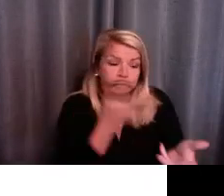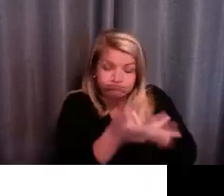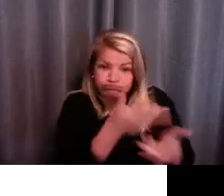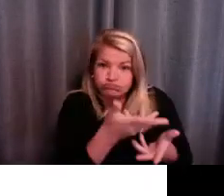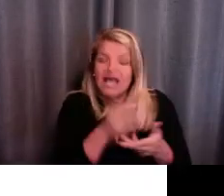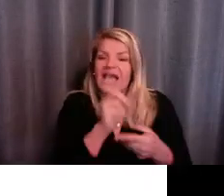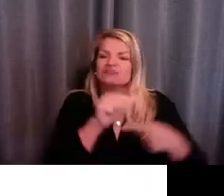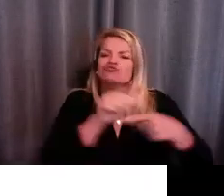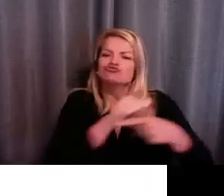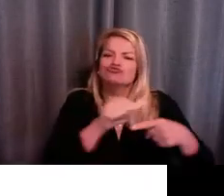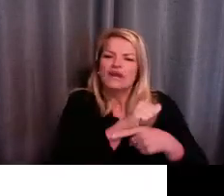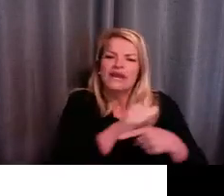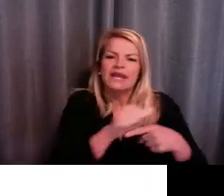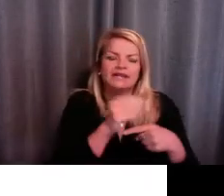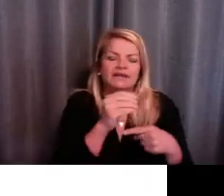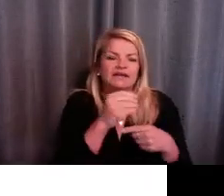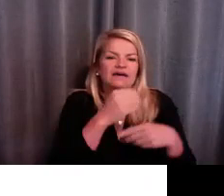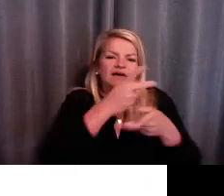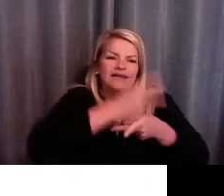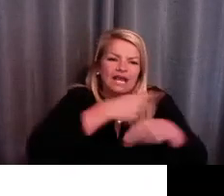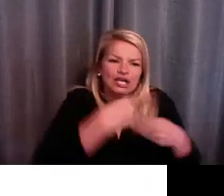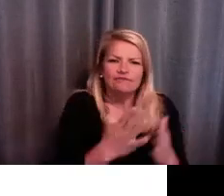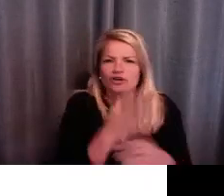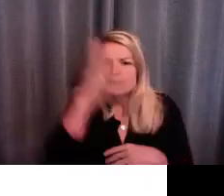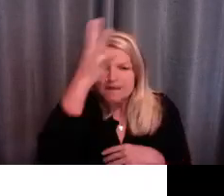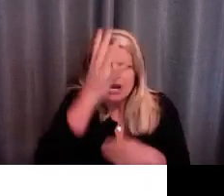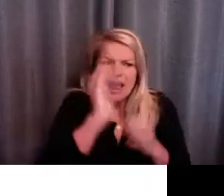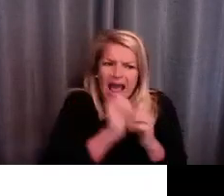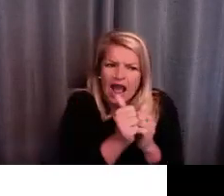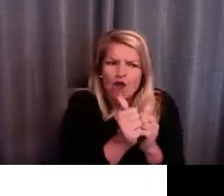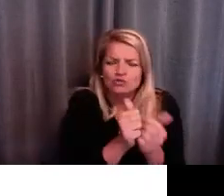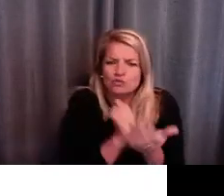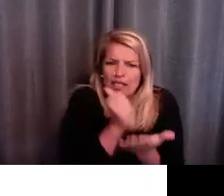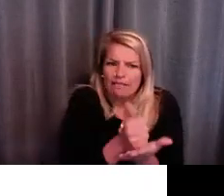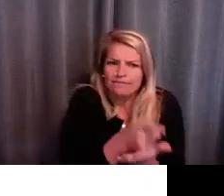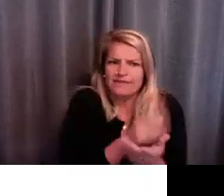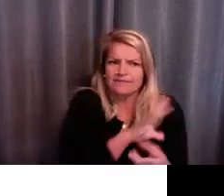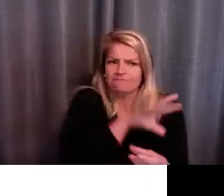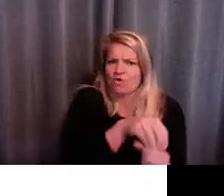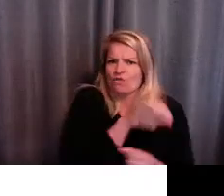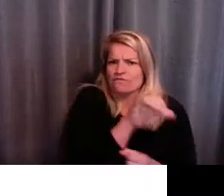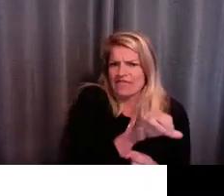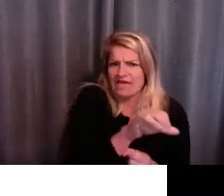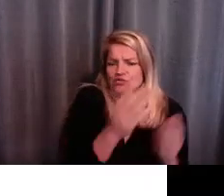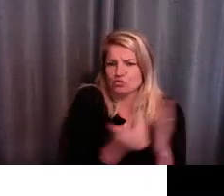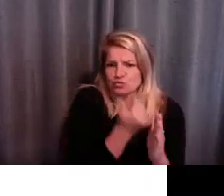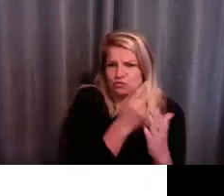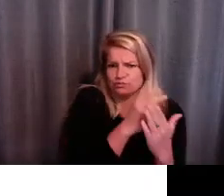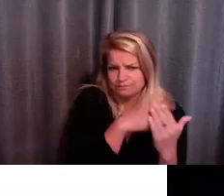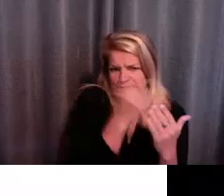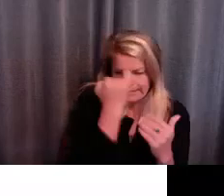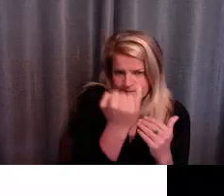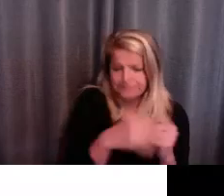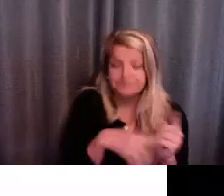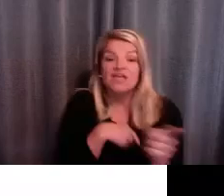to implement evidence-based intervention to their children. So this particular example illustrates the social